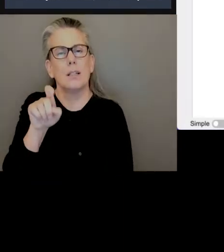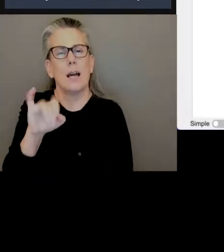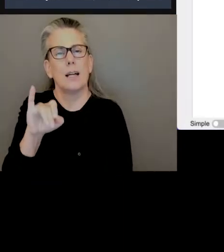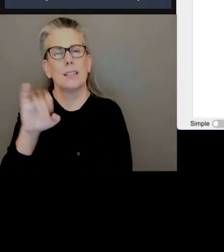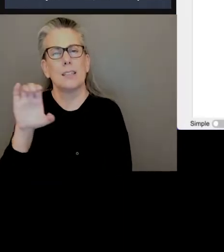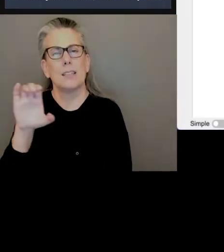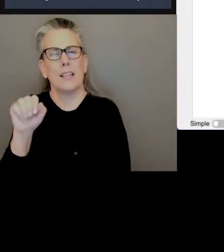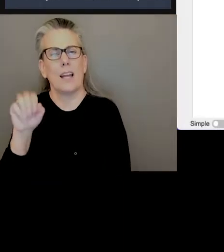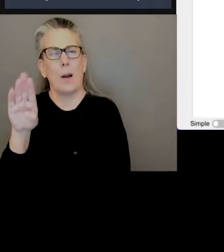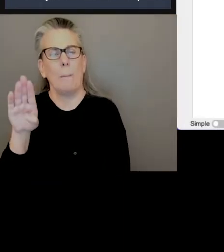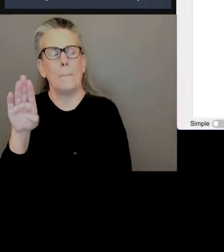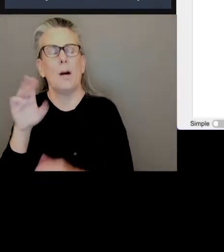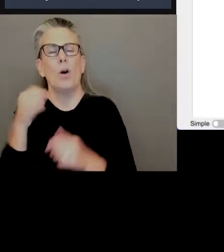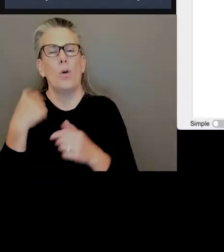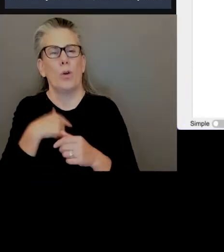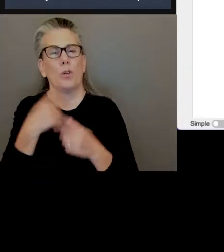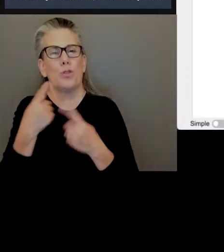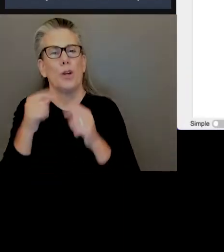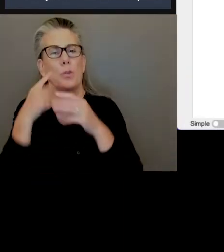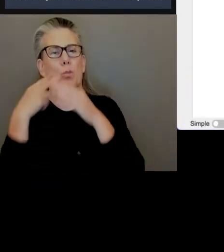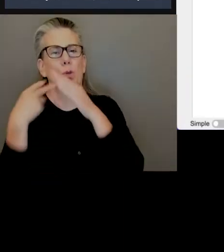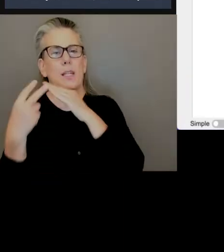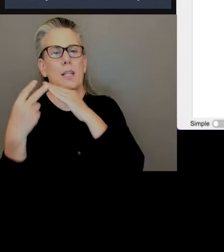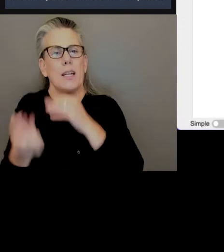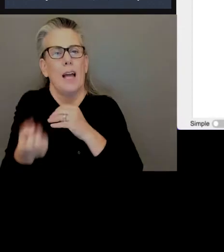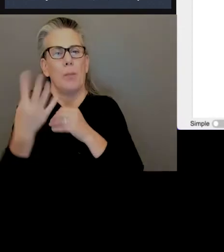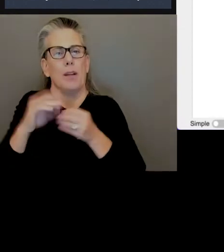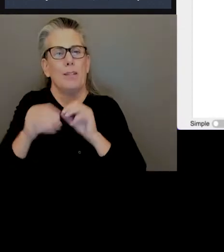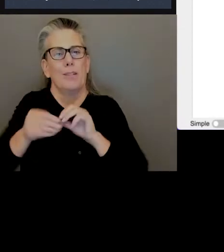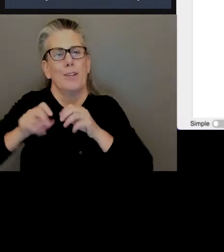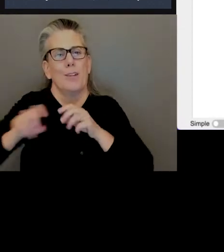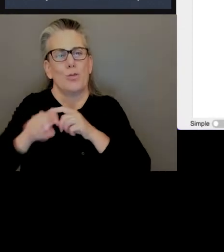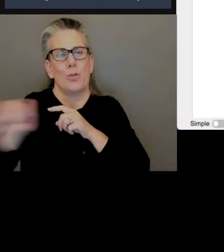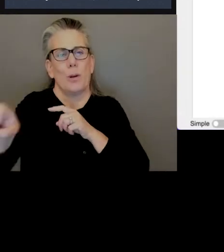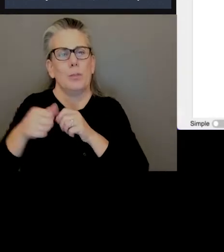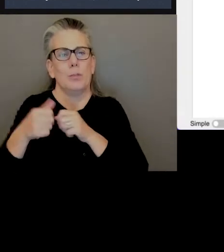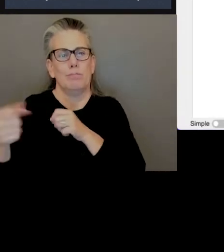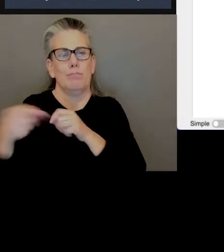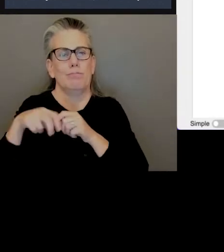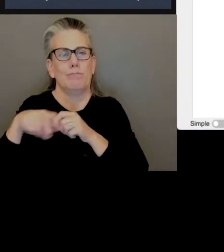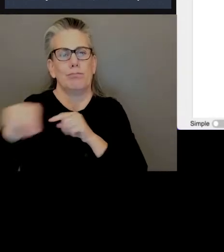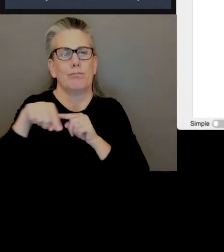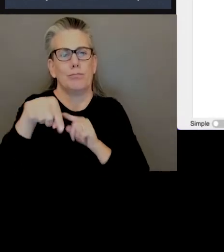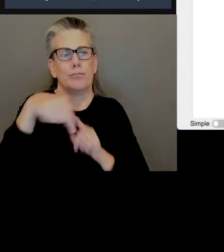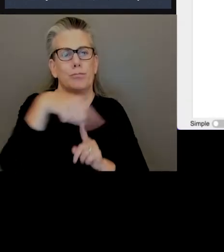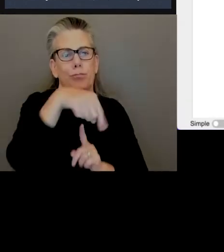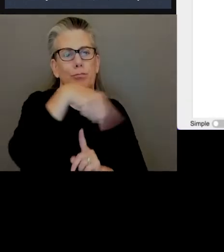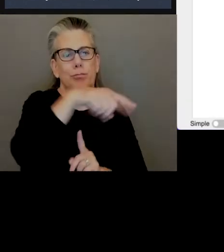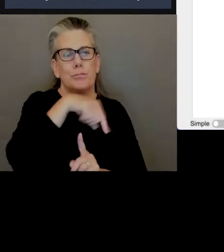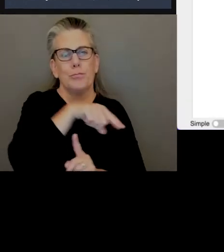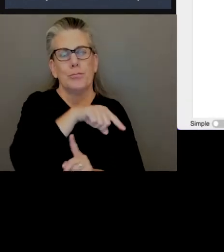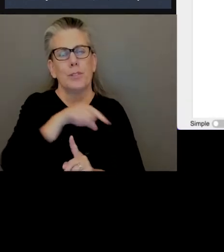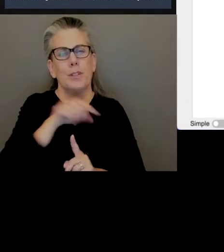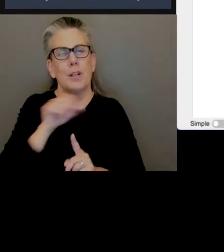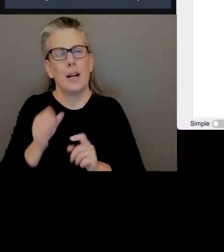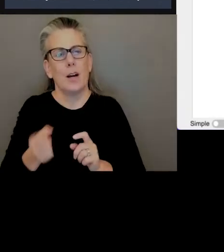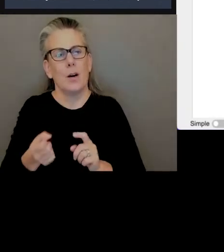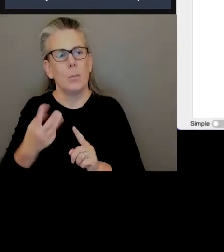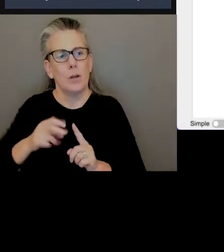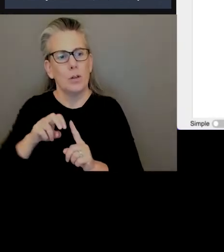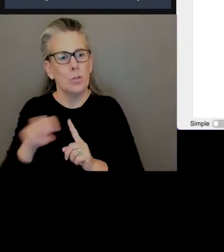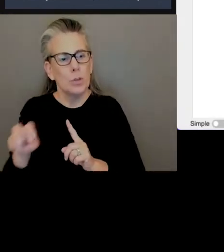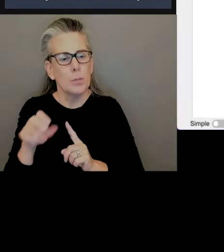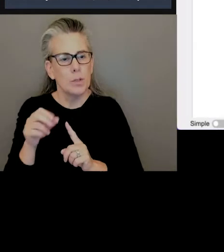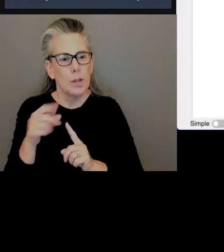predict the trips which results in the tips greater than 20% of the fare, right? And this code demonstrates a